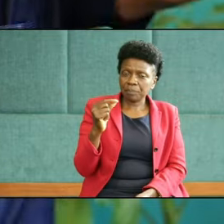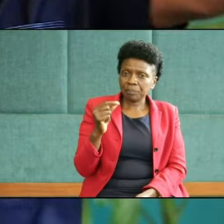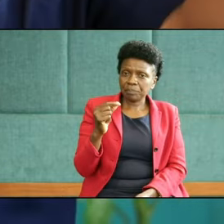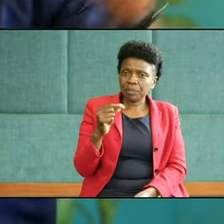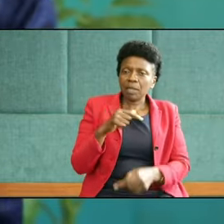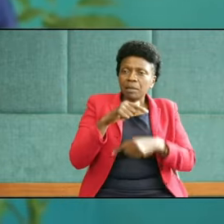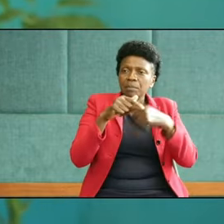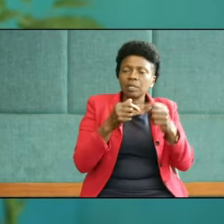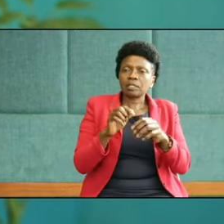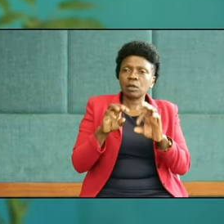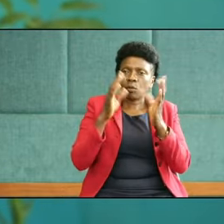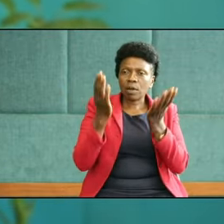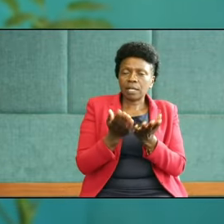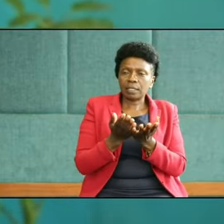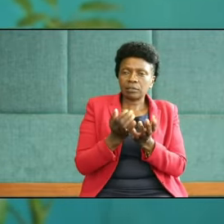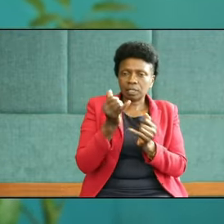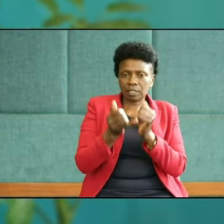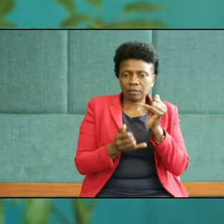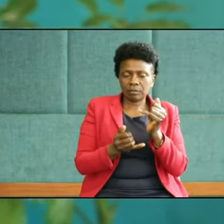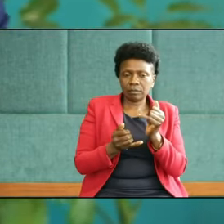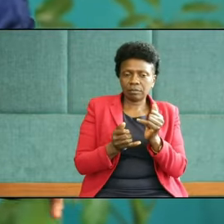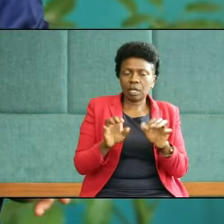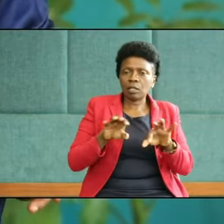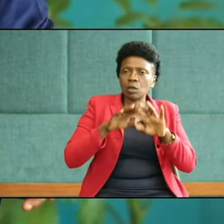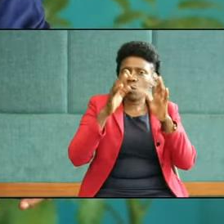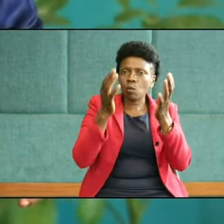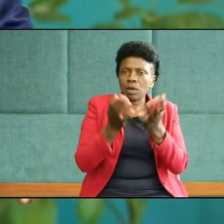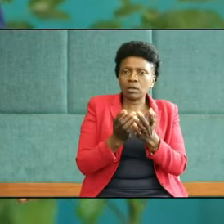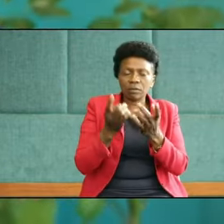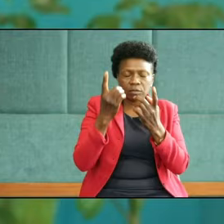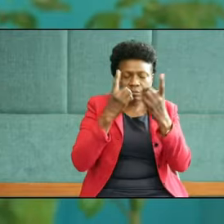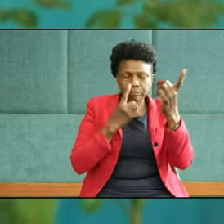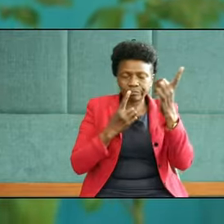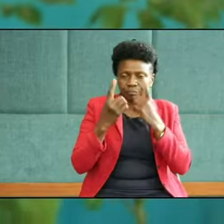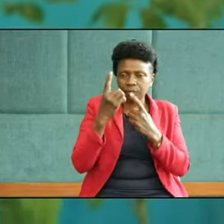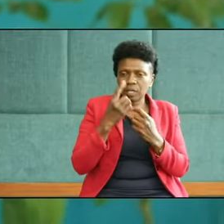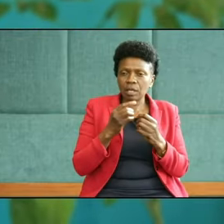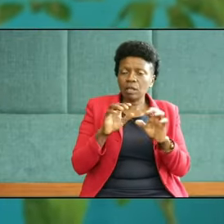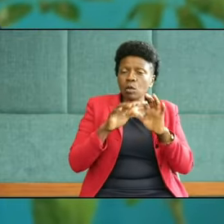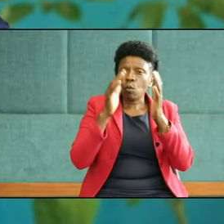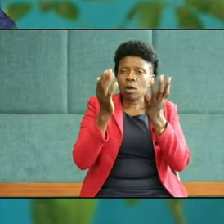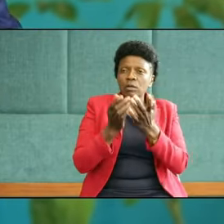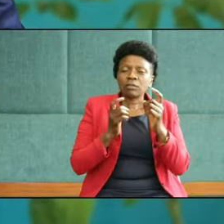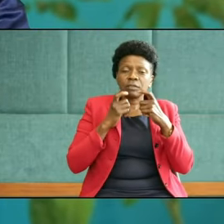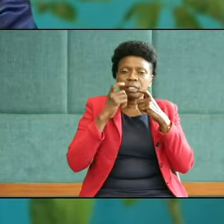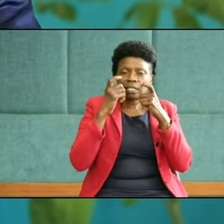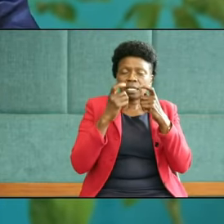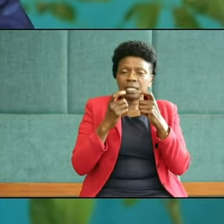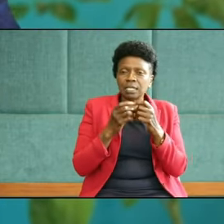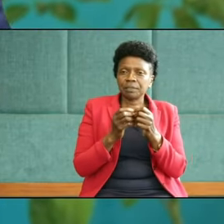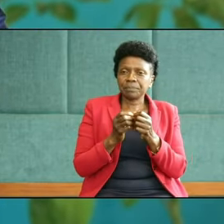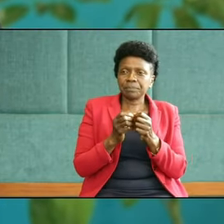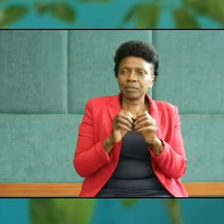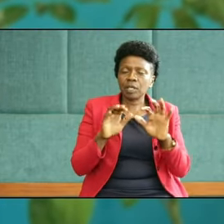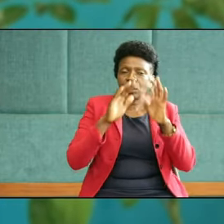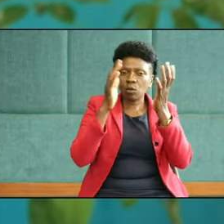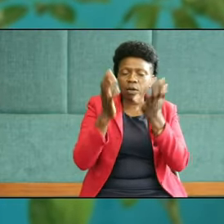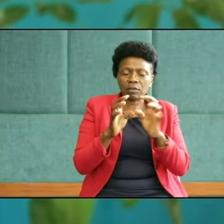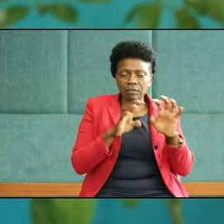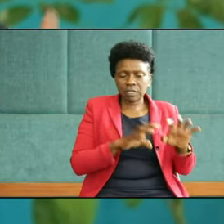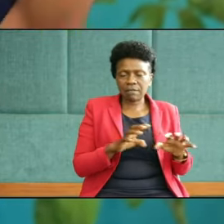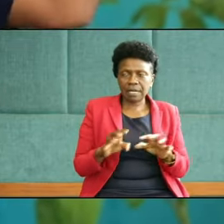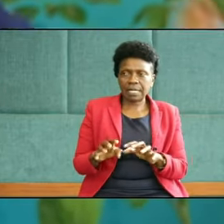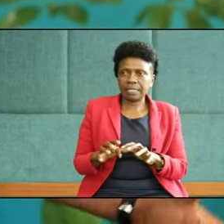an end. The world of suffering, the world of sorrow, the world of sin, and the world of